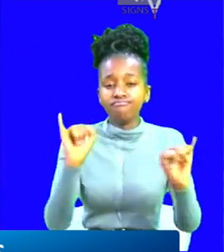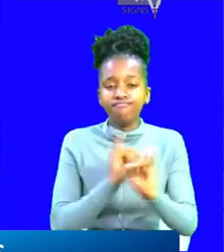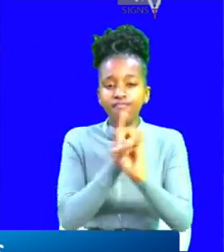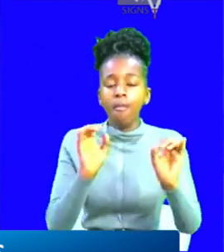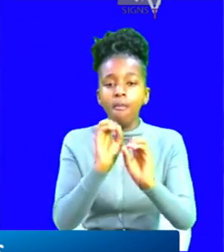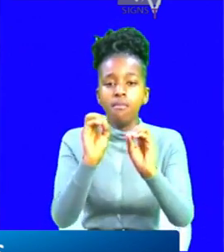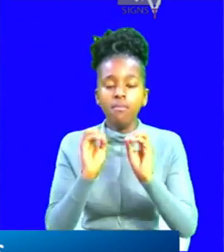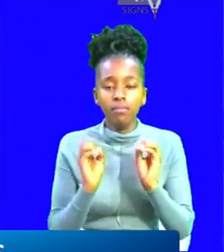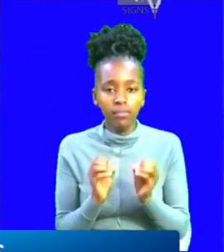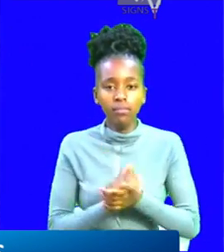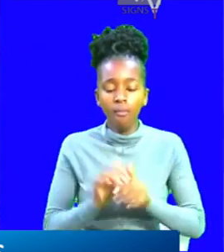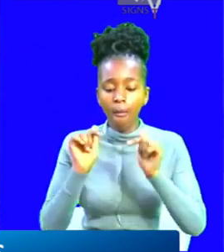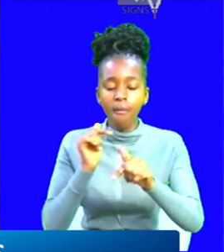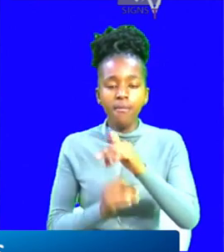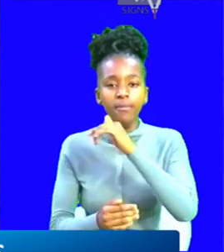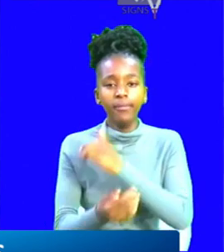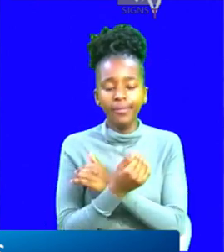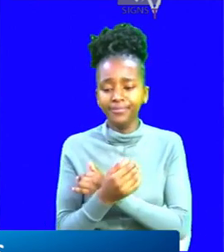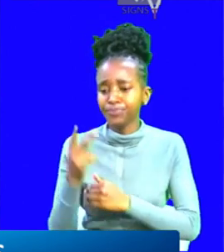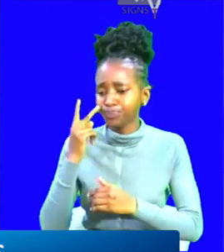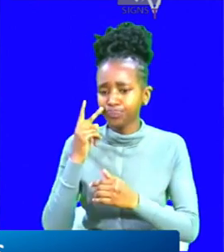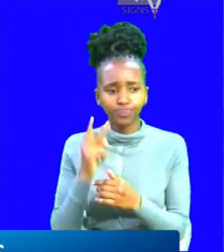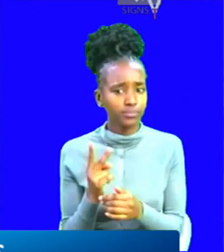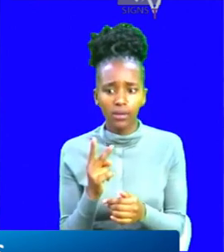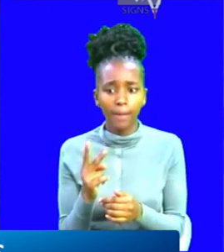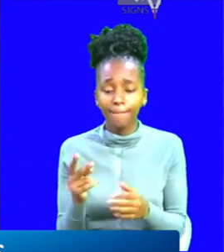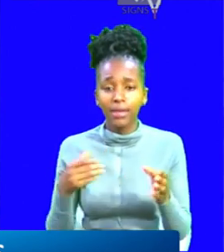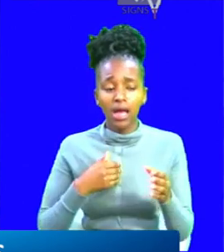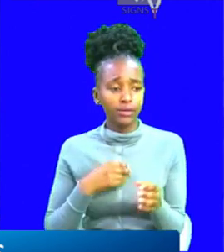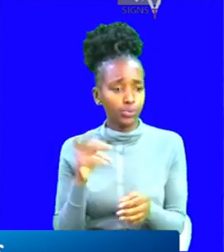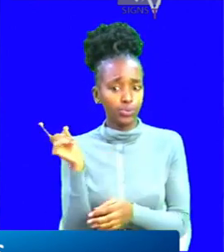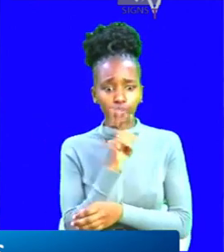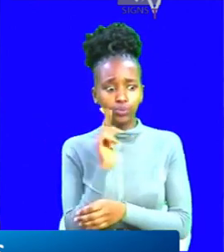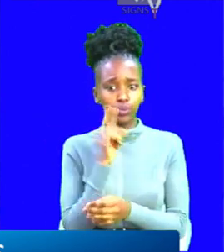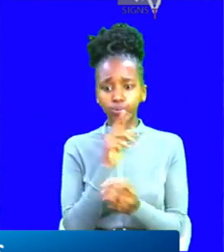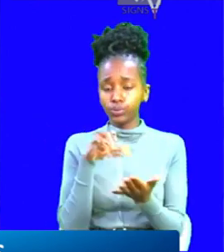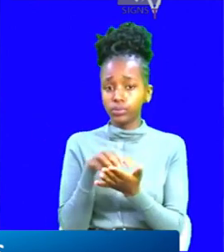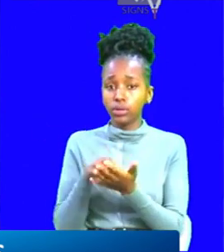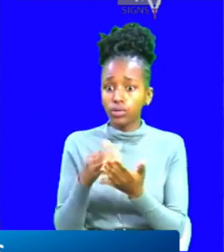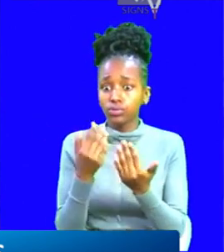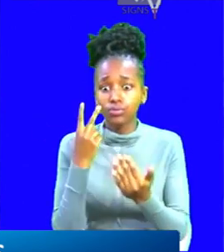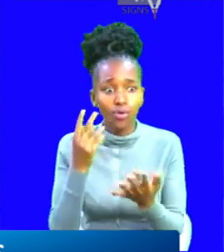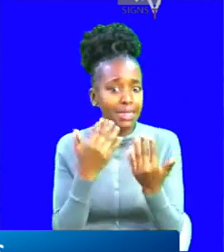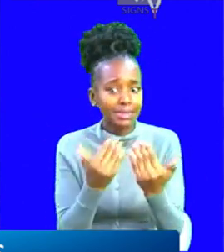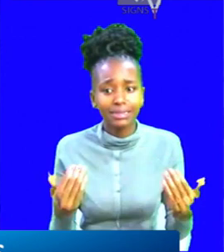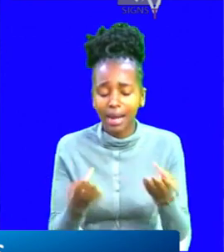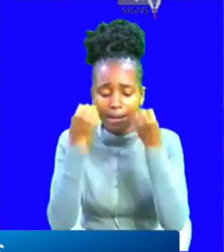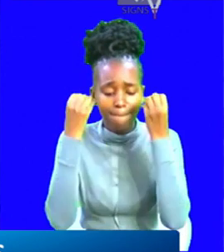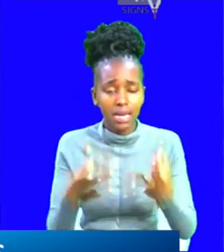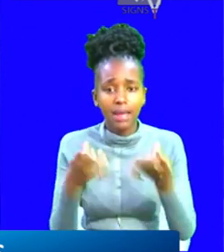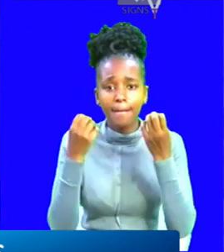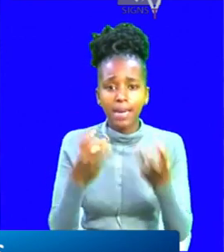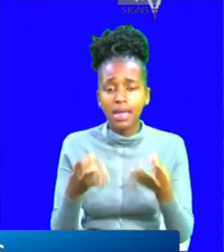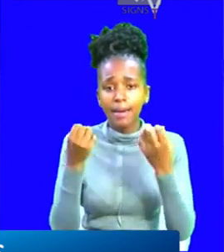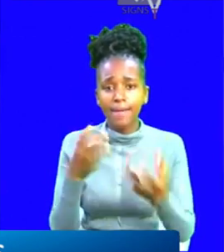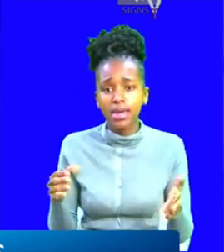dawa. Asubuhi tumeamkia tukiwa na msangao mkubwa. Tukapata pali ya kwamba watoto wamesha gonjeka kwa kunywa maji mabaya